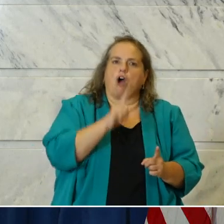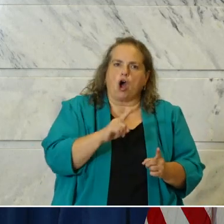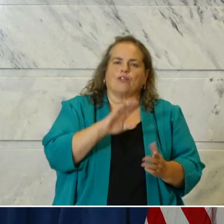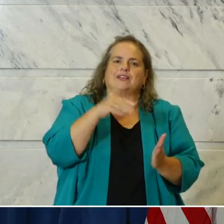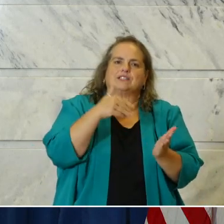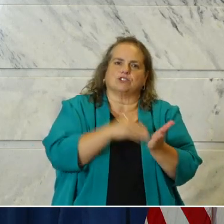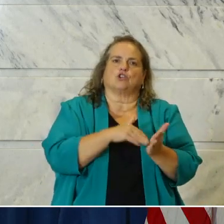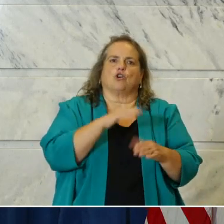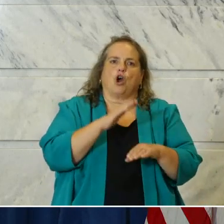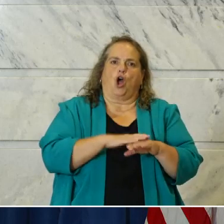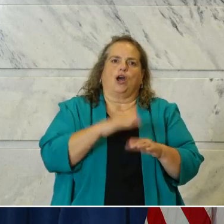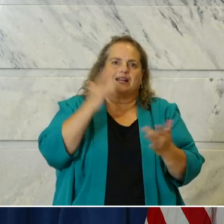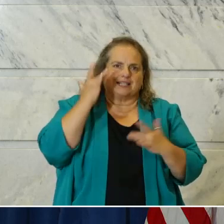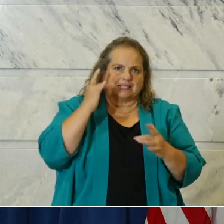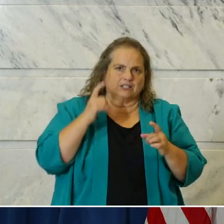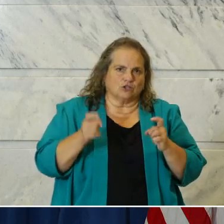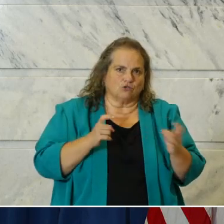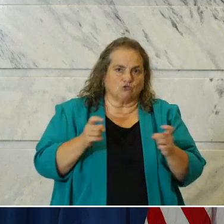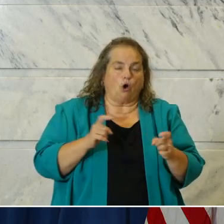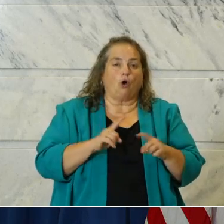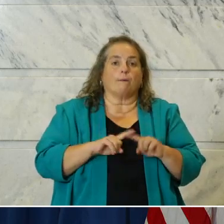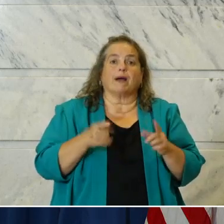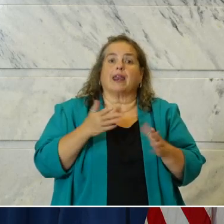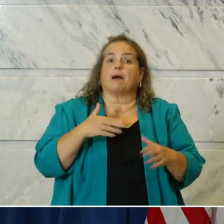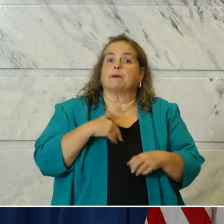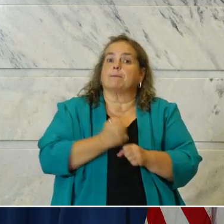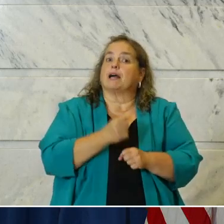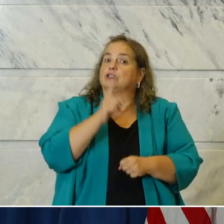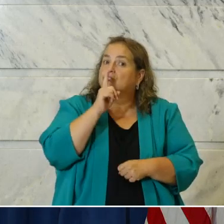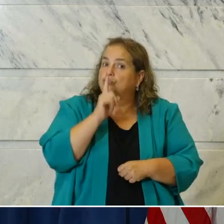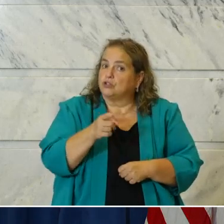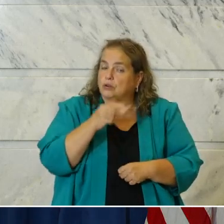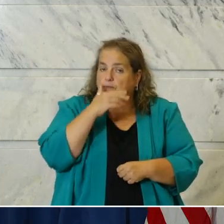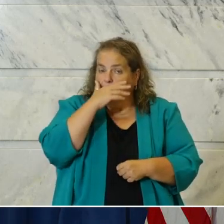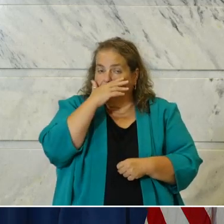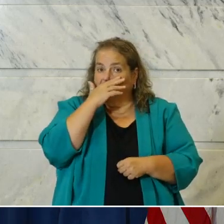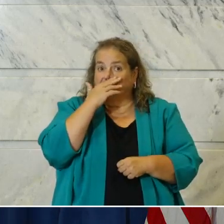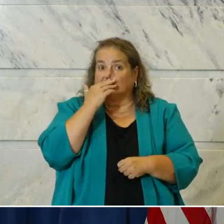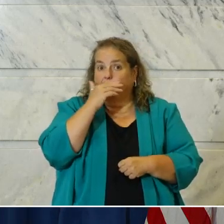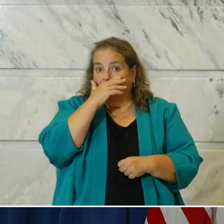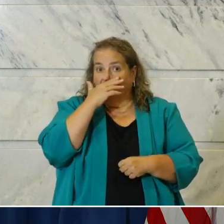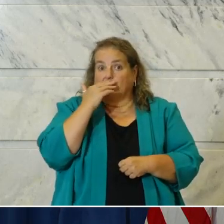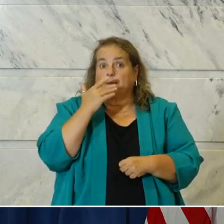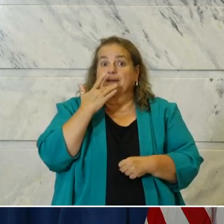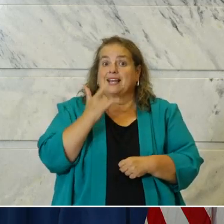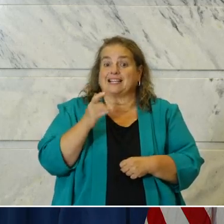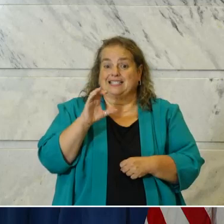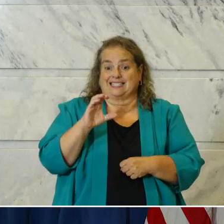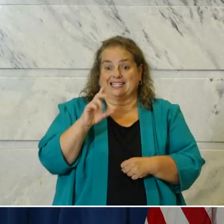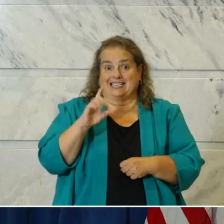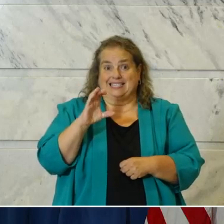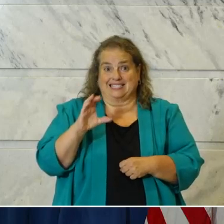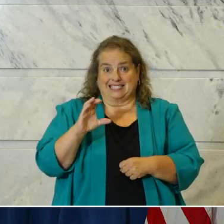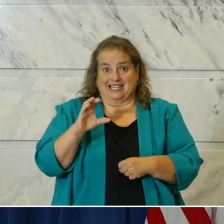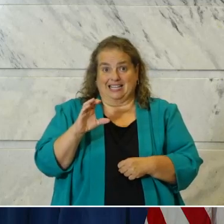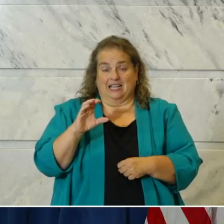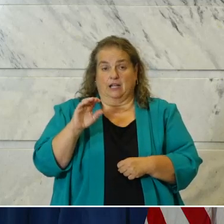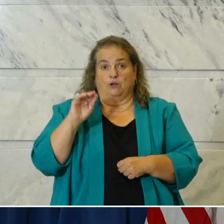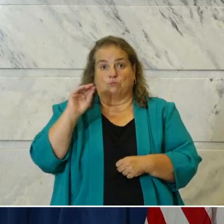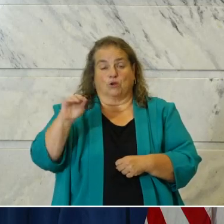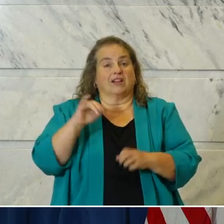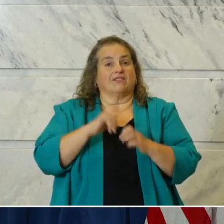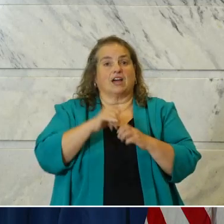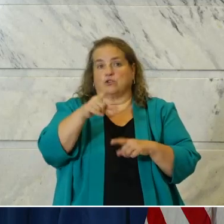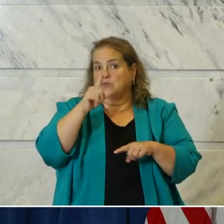One thing that I want to make sure, though, is that just because the CDC puts something out and evictions can't occur, we still